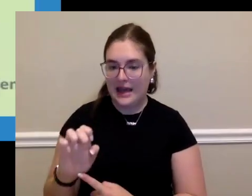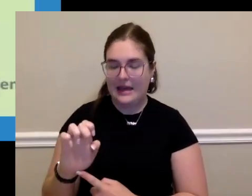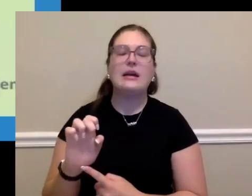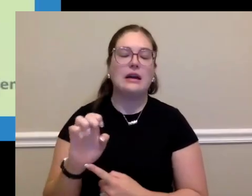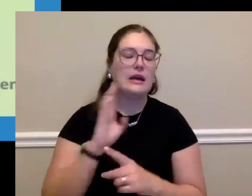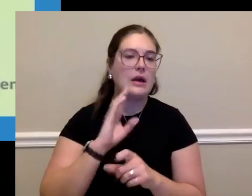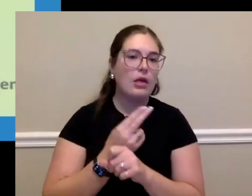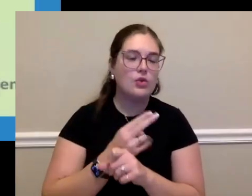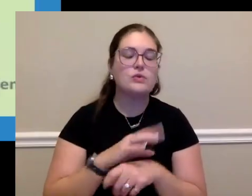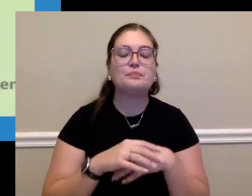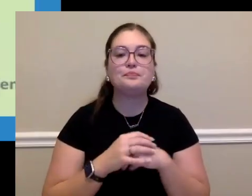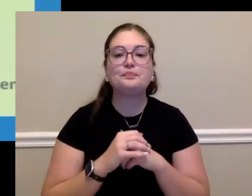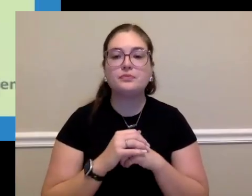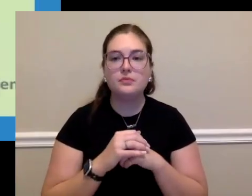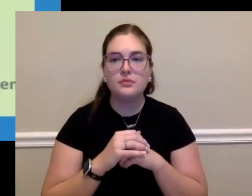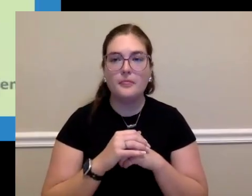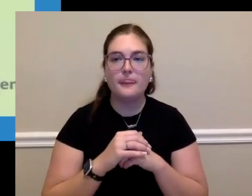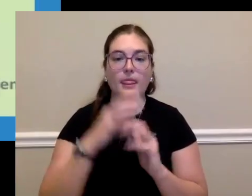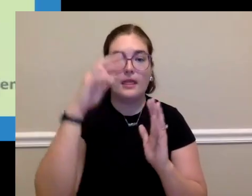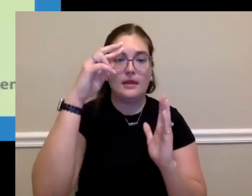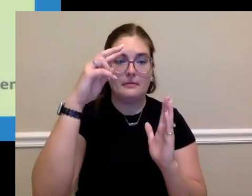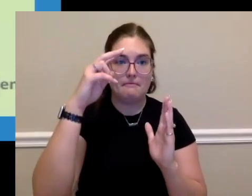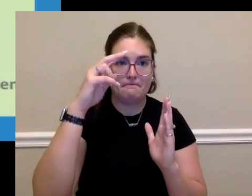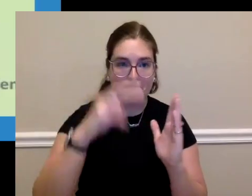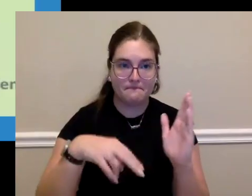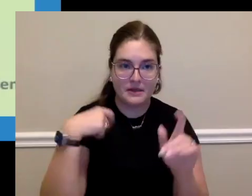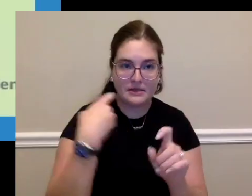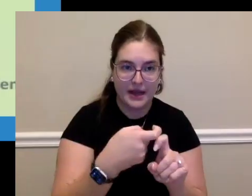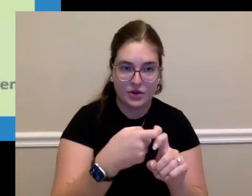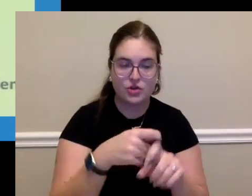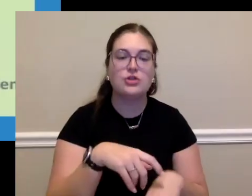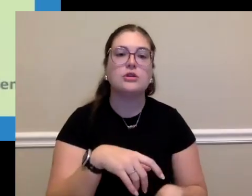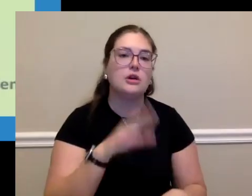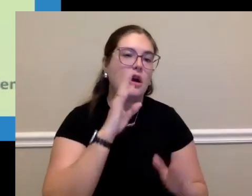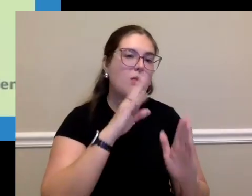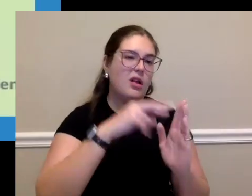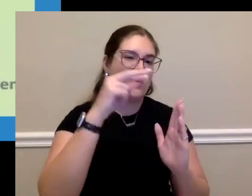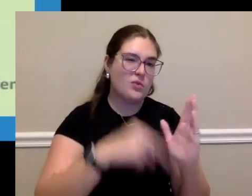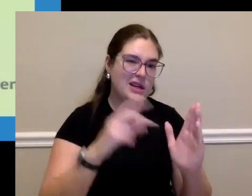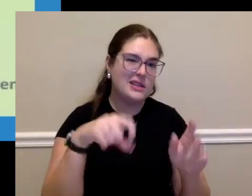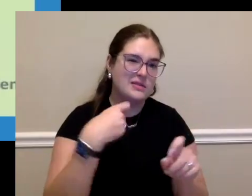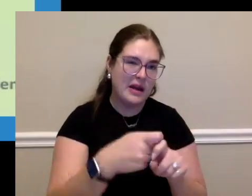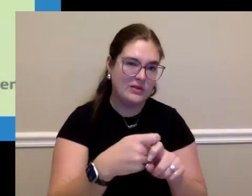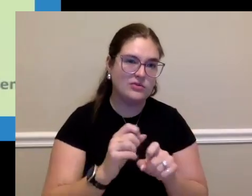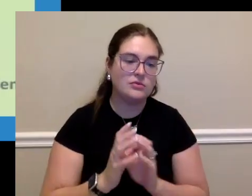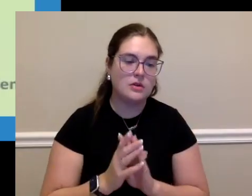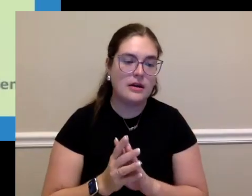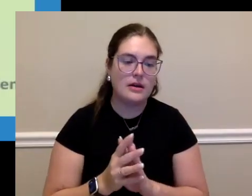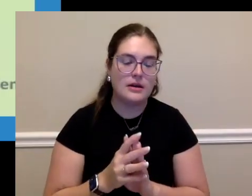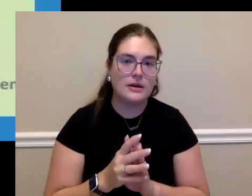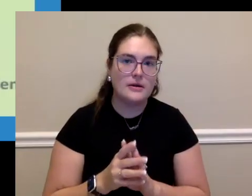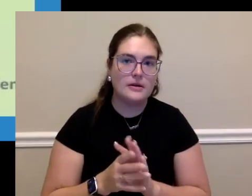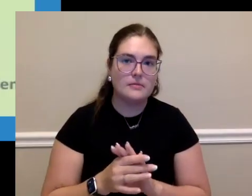see. Otra pregunta. Okay, I'm going to read it in Spanish and then I'll